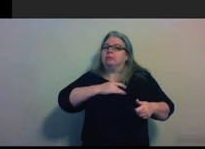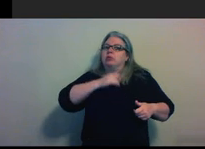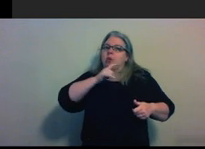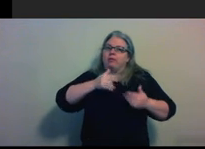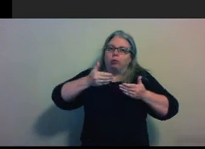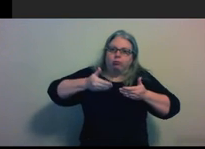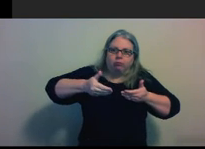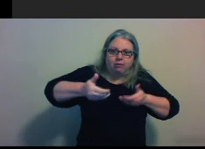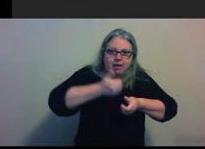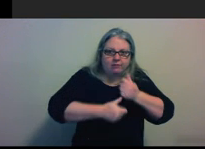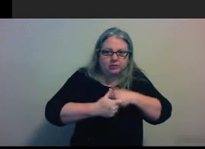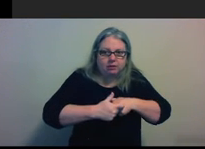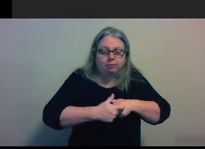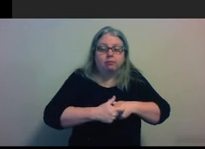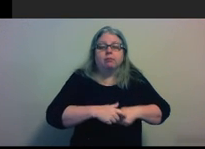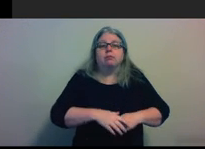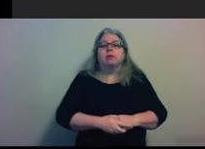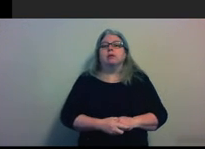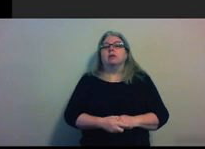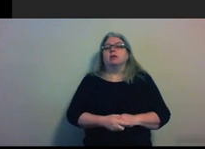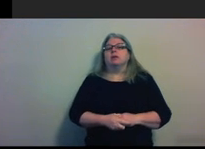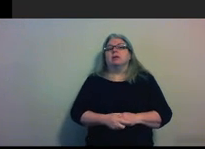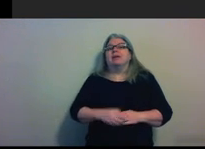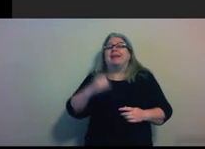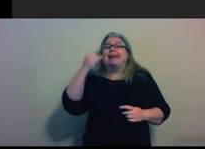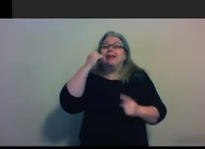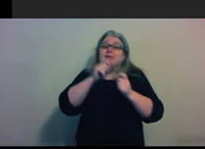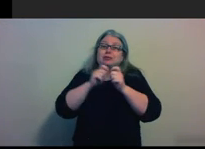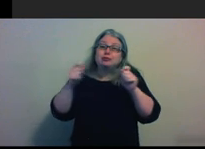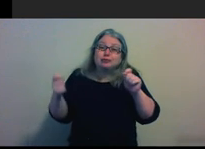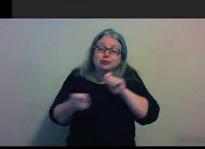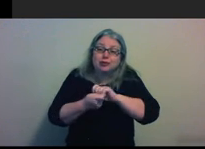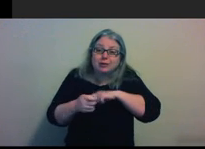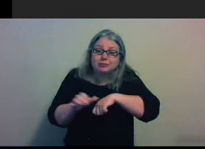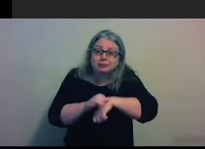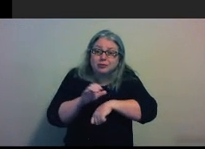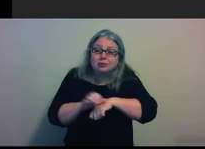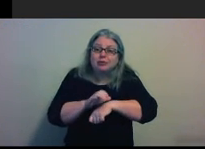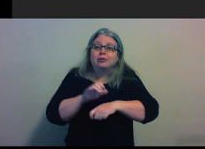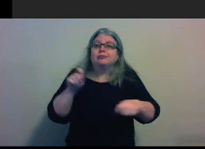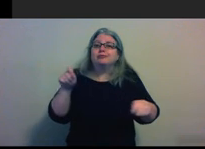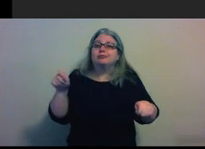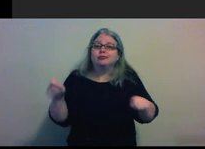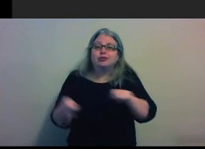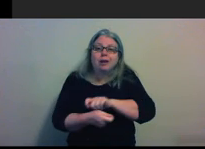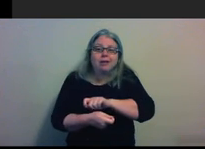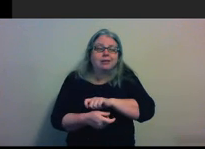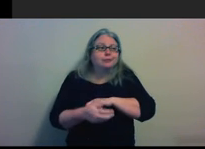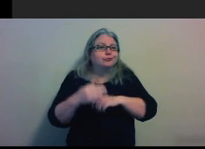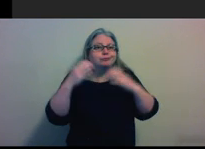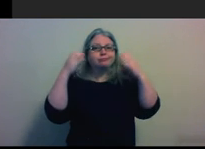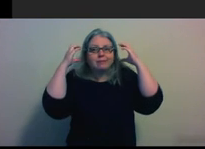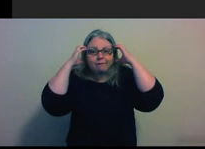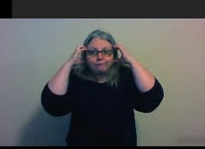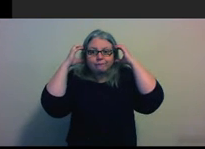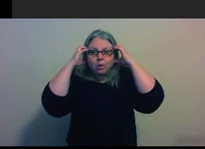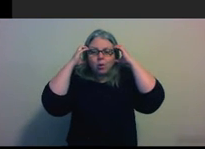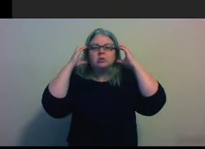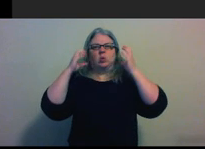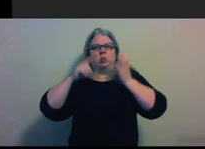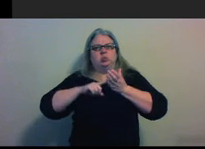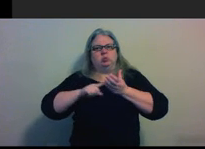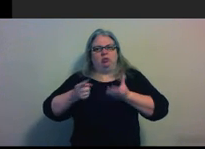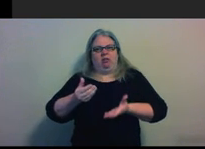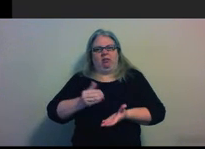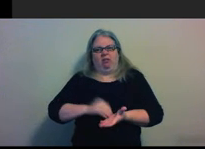end up using a different computer or maybe a different set of headphones, you do want to test for your camera and microphone to be working